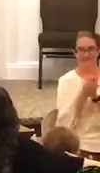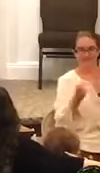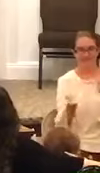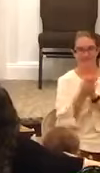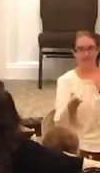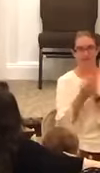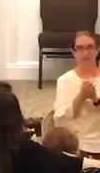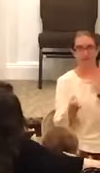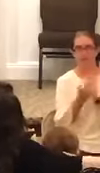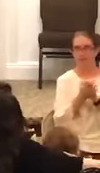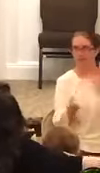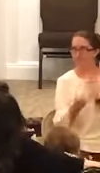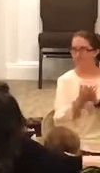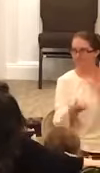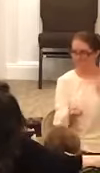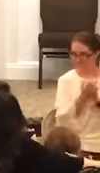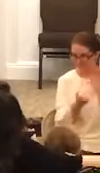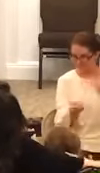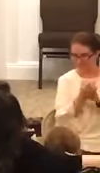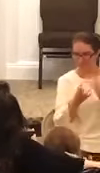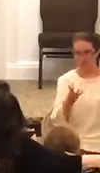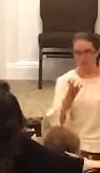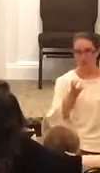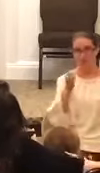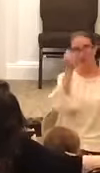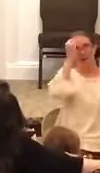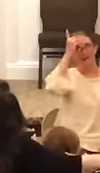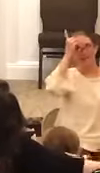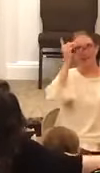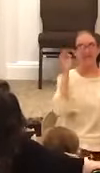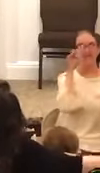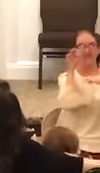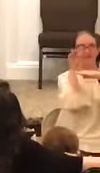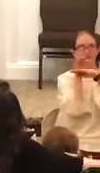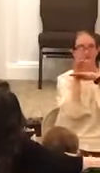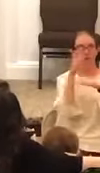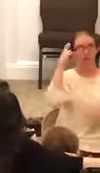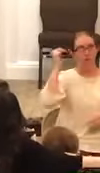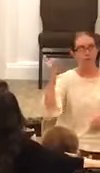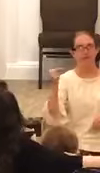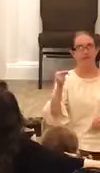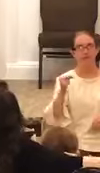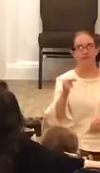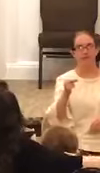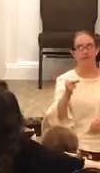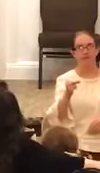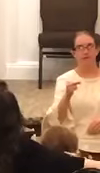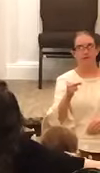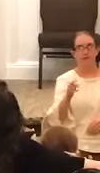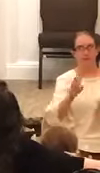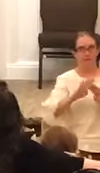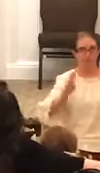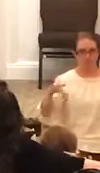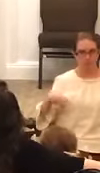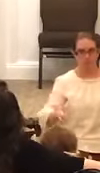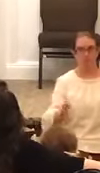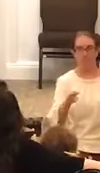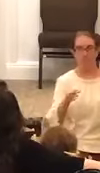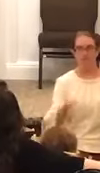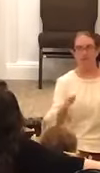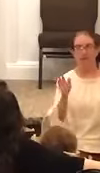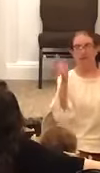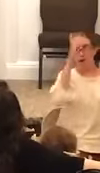Hallelujah. We're one up on the devil. Amen. I want you to understand tonight that the reason the doctrine is the way it is that